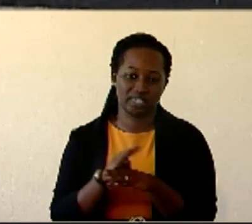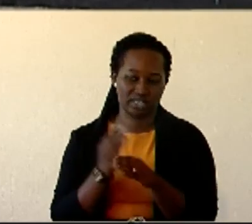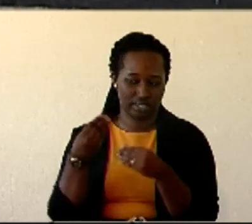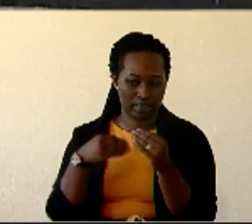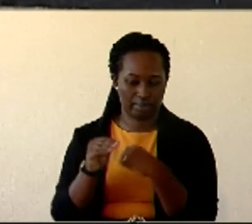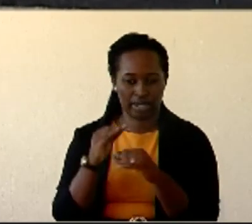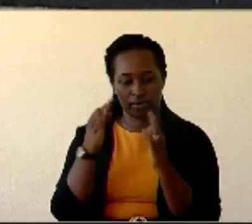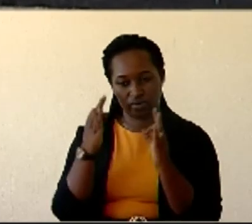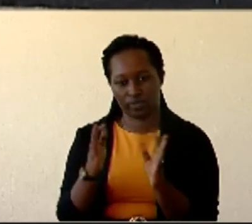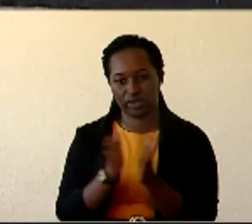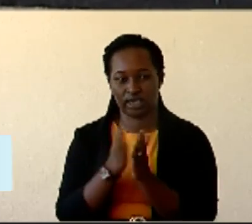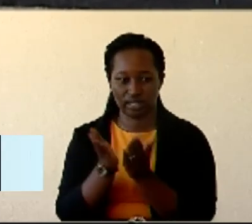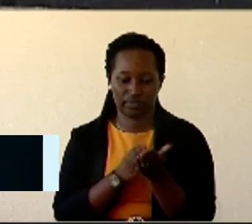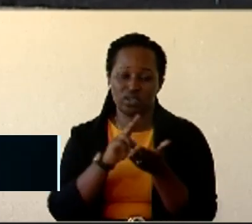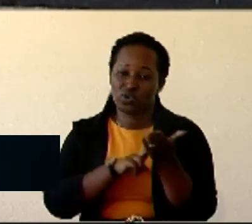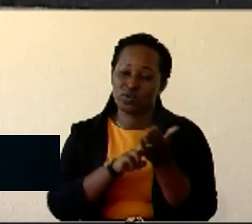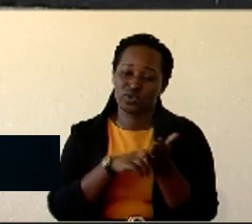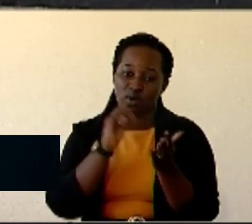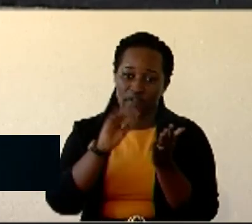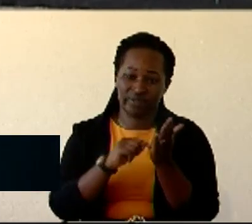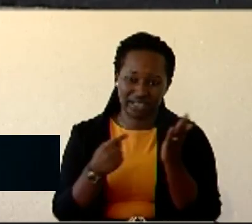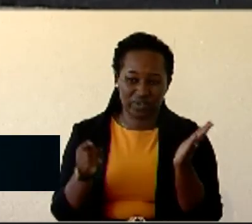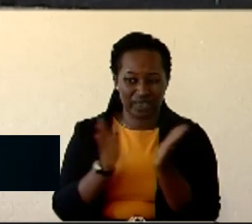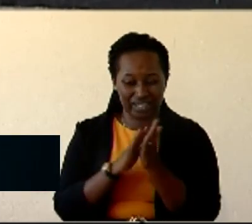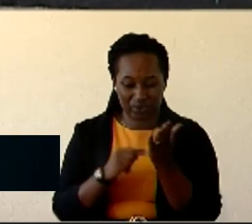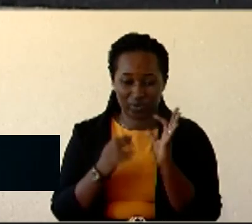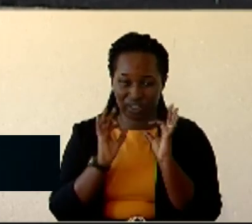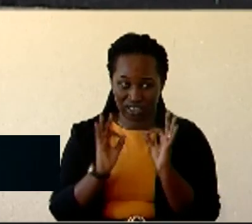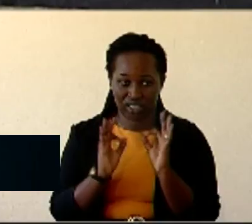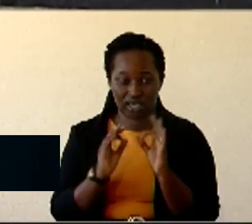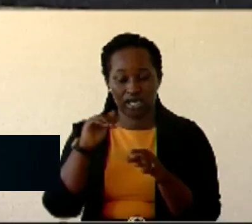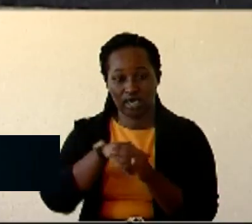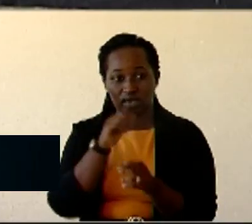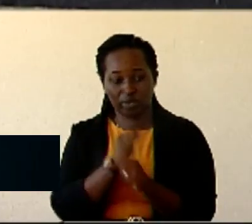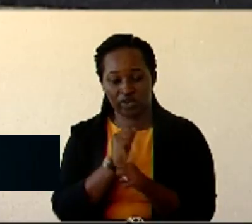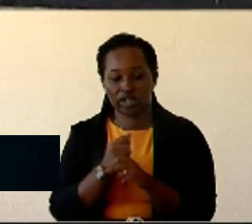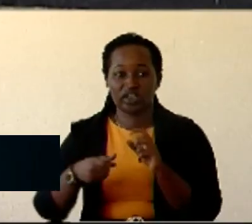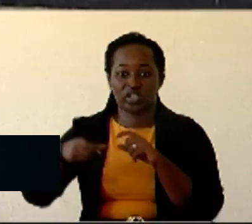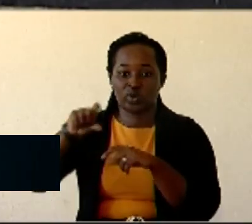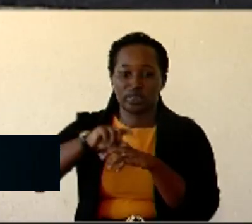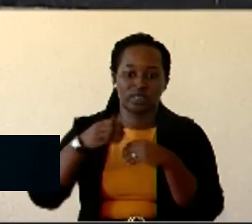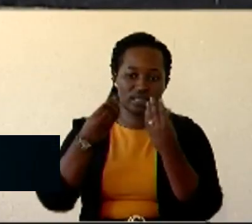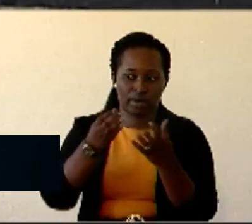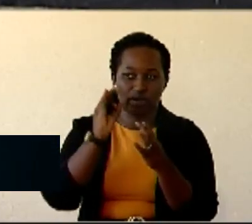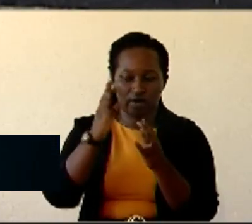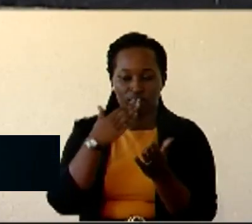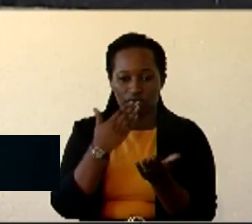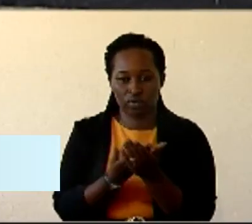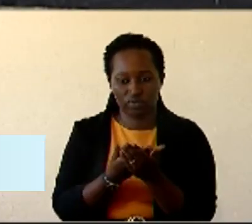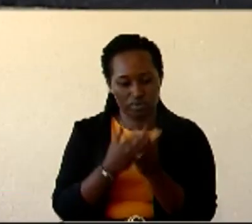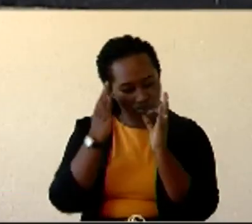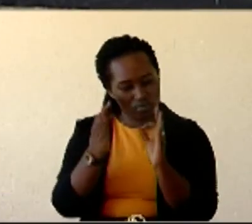services. So use of advanced and efficient technology in production increases the supply of goods and